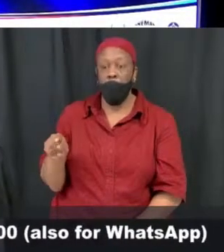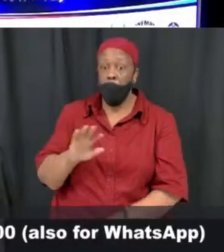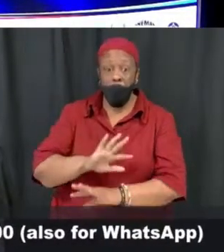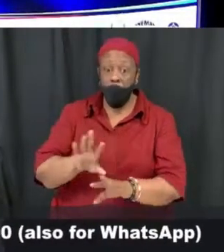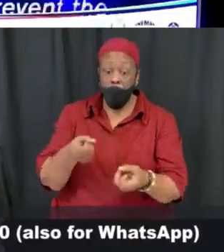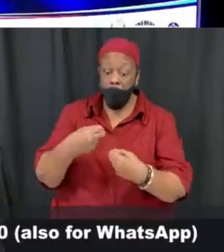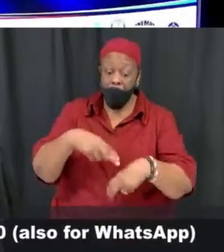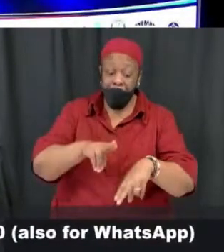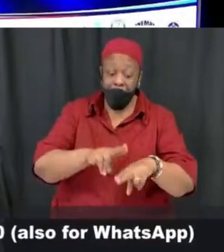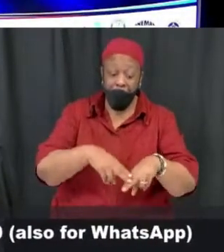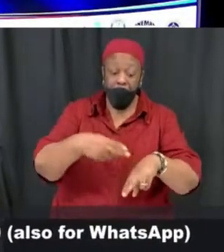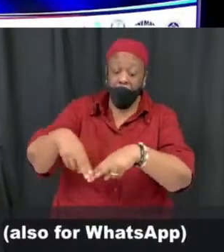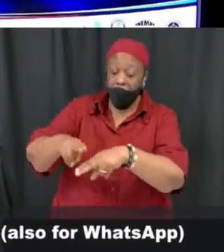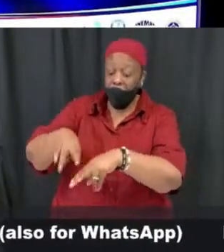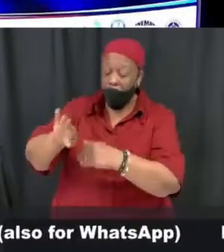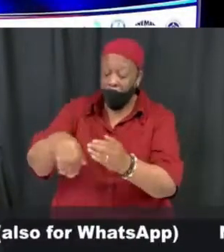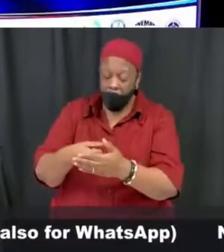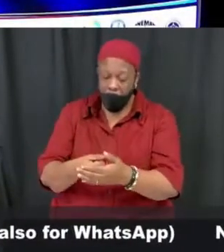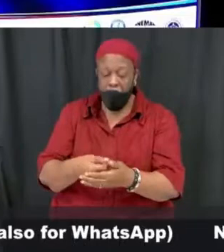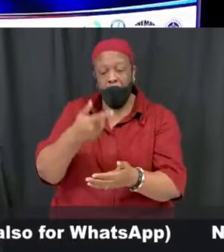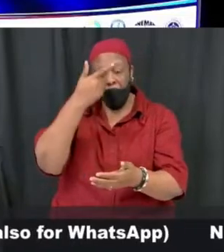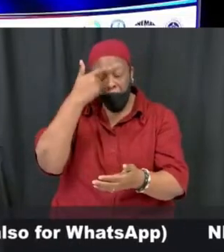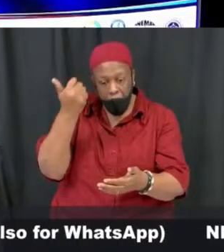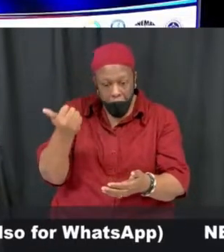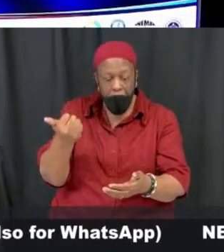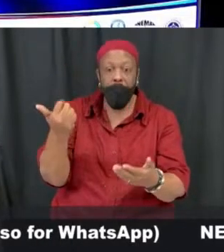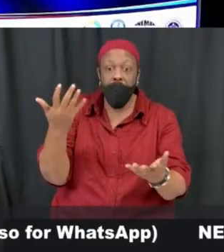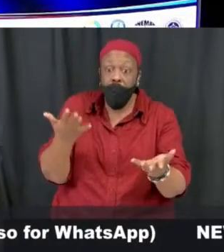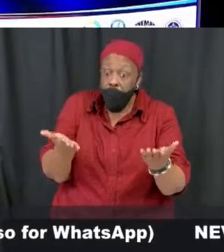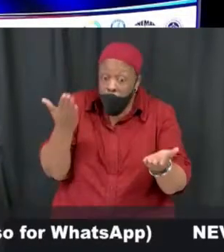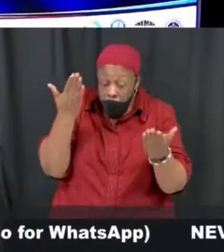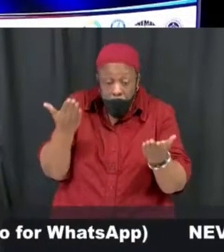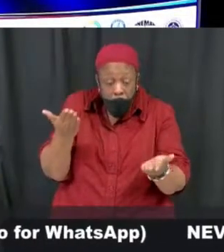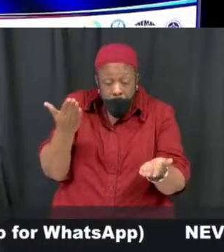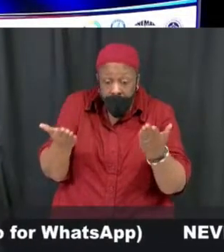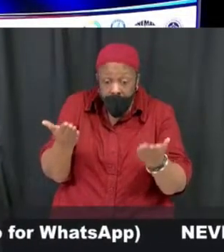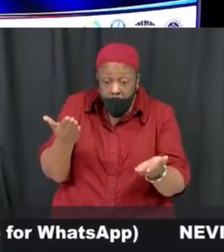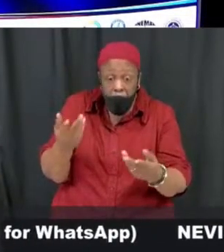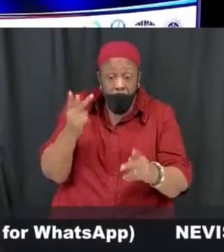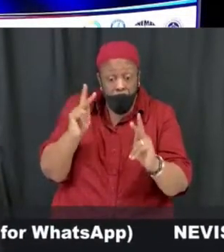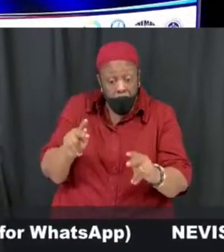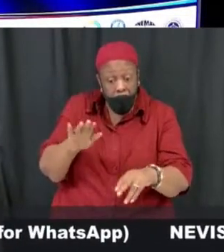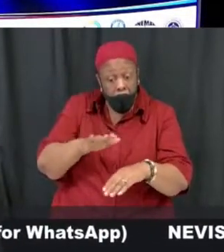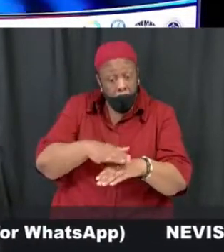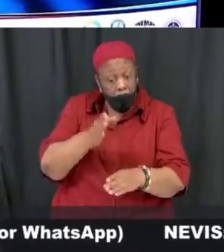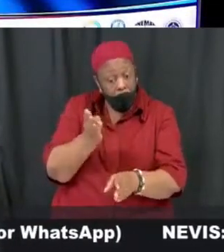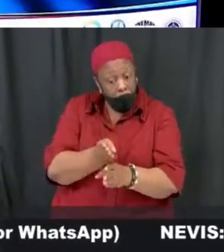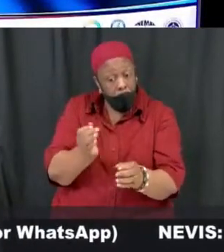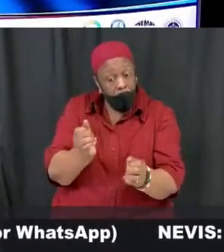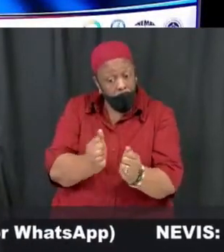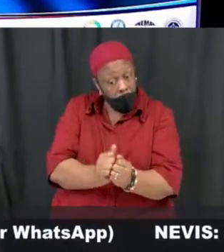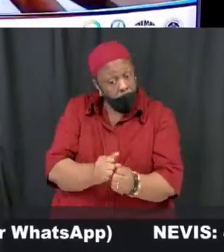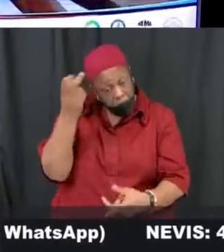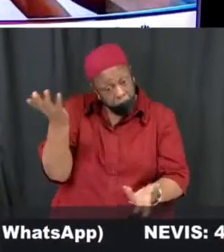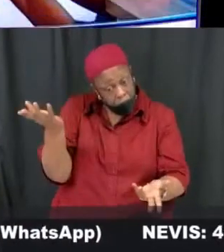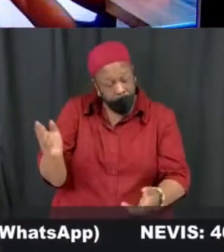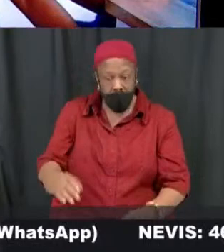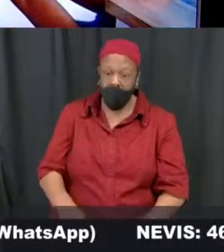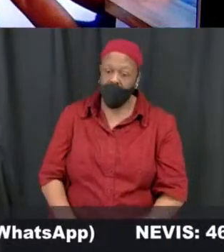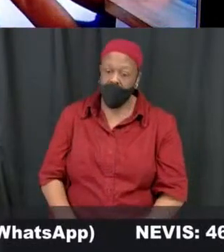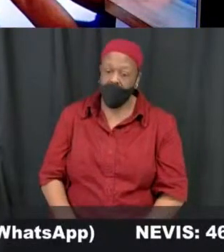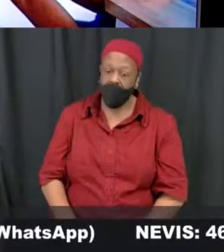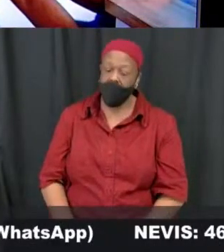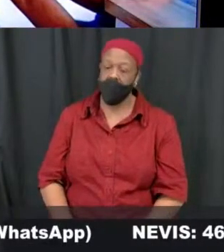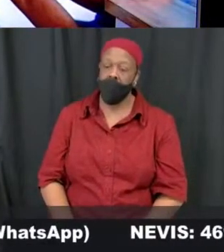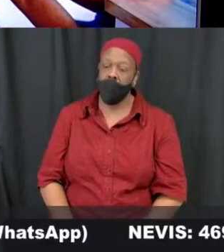limit the number of persons exposed should there be a positive case on board. We also ask that the private